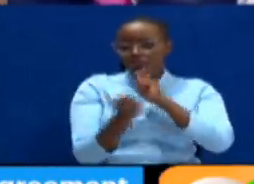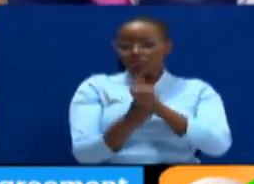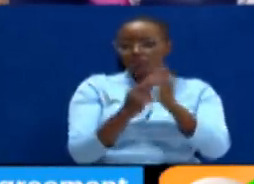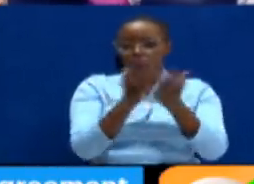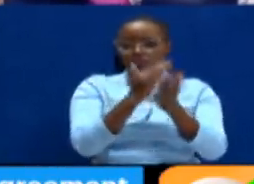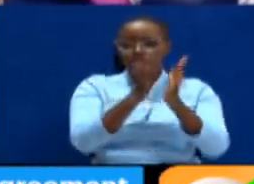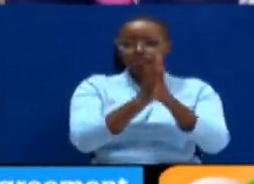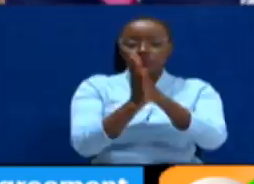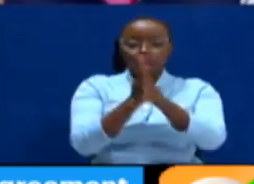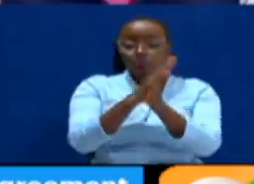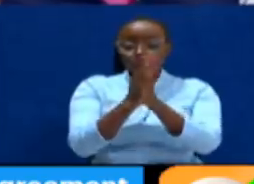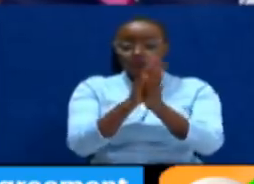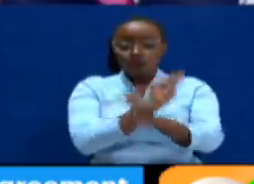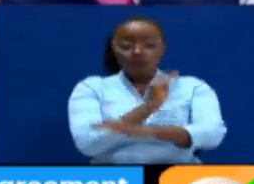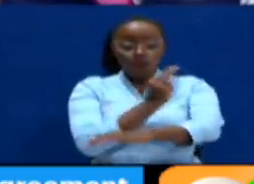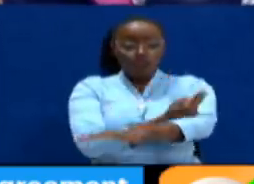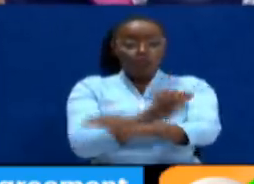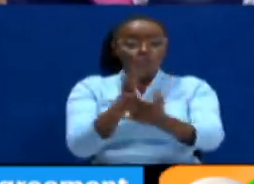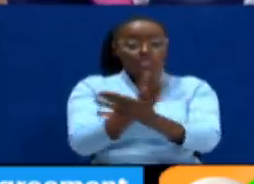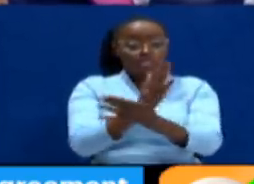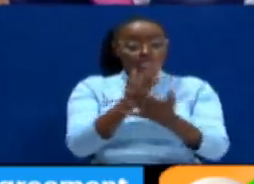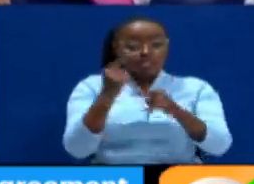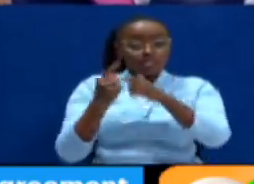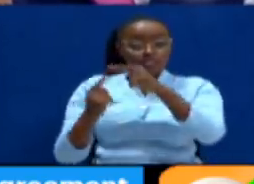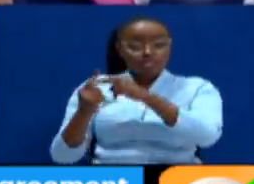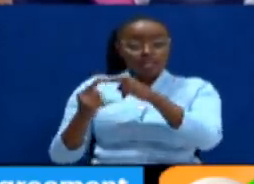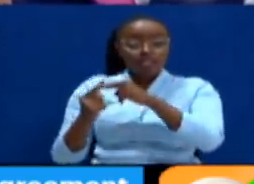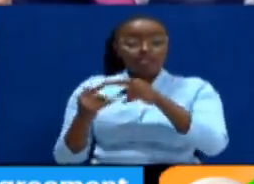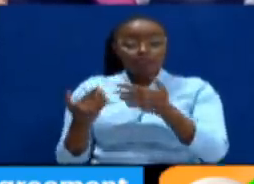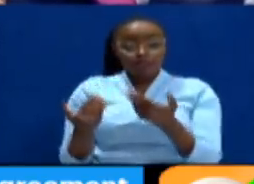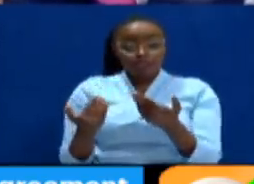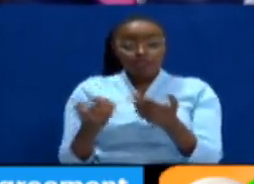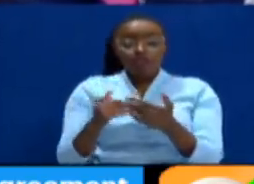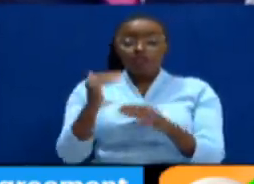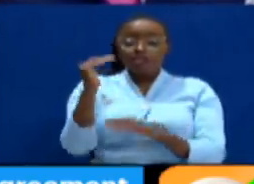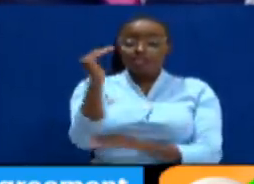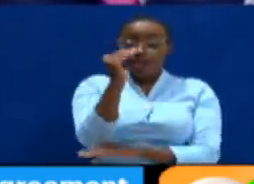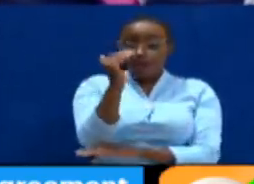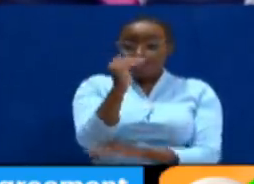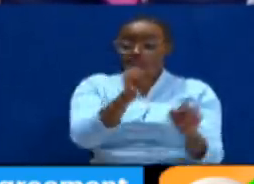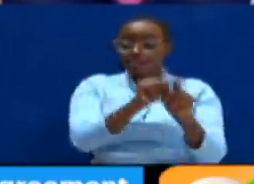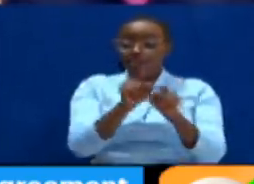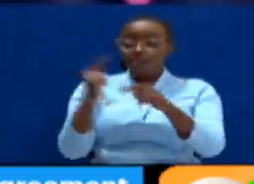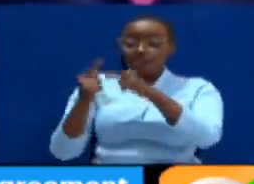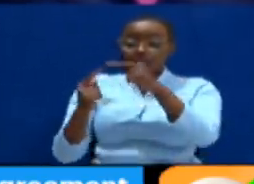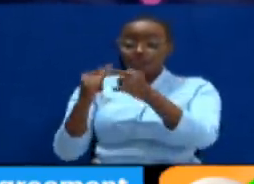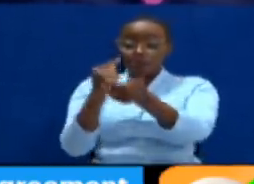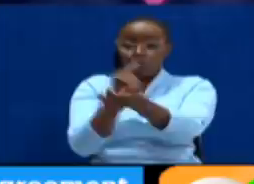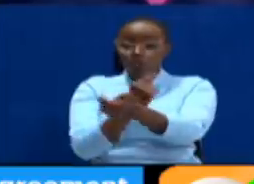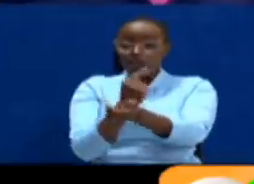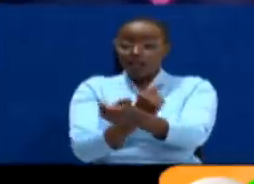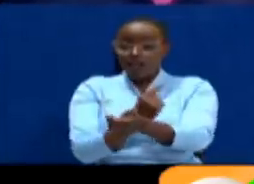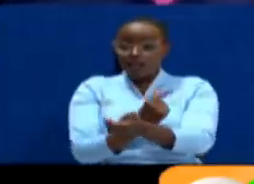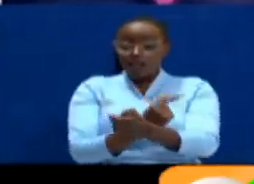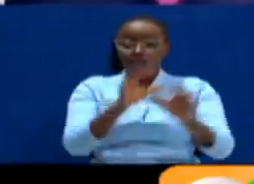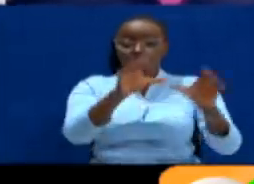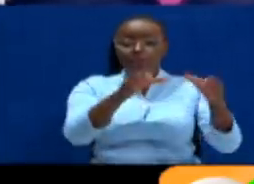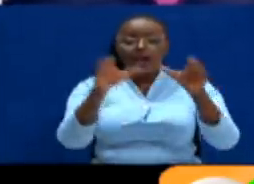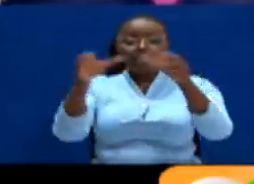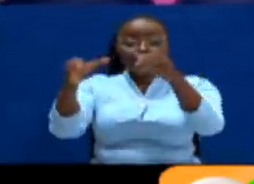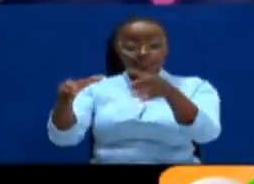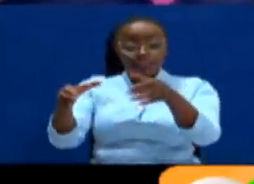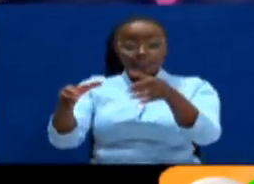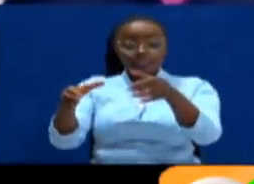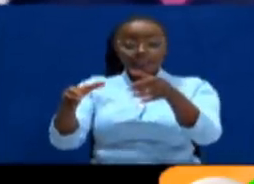the story of Nigeria. We do not share the experience of Zambia and the experience of Ghana, where parties